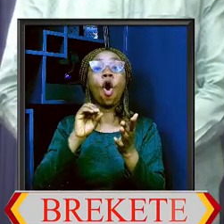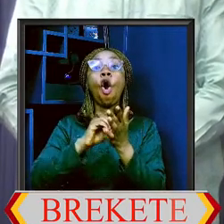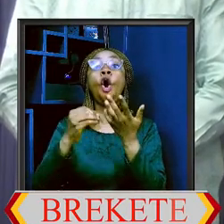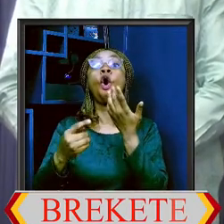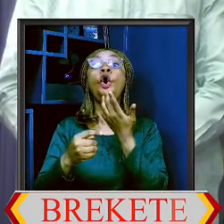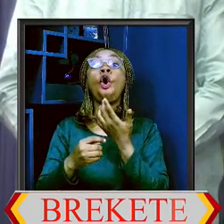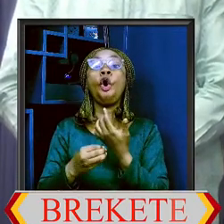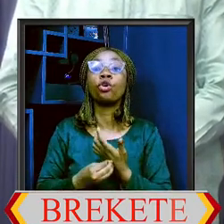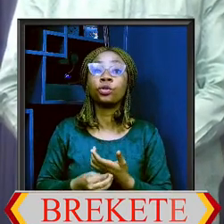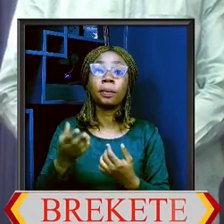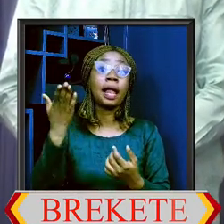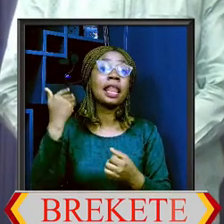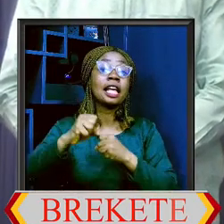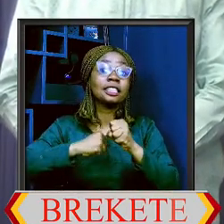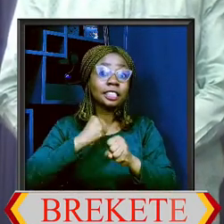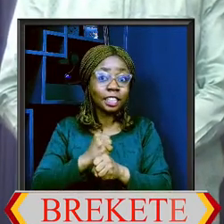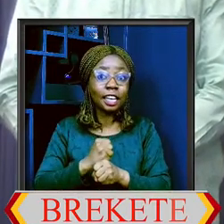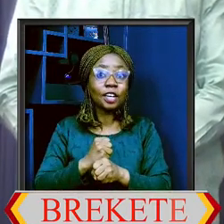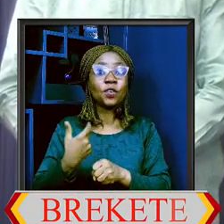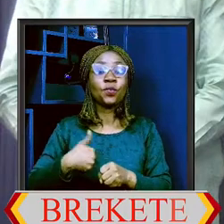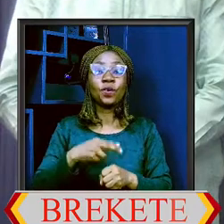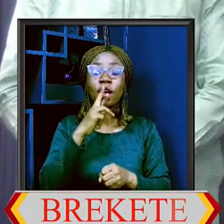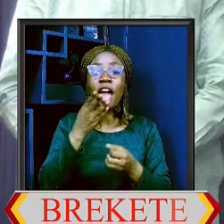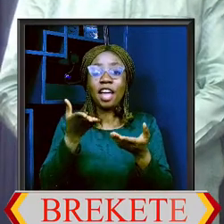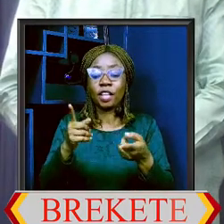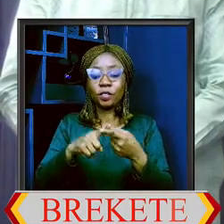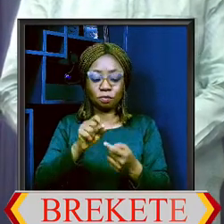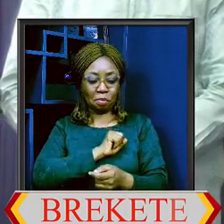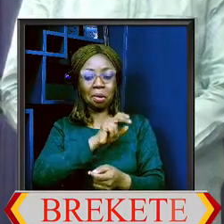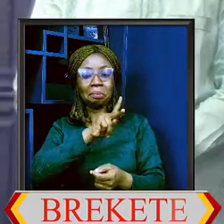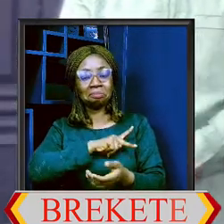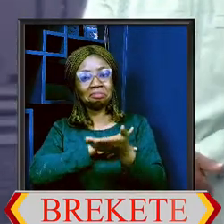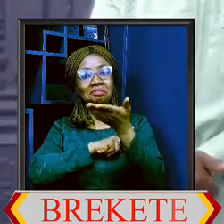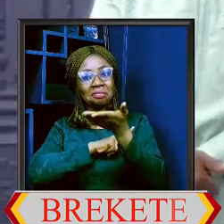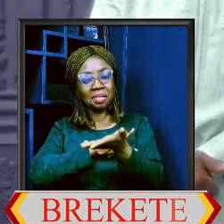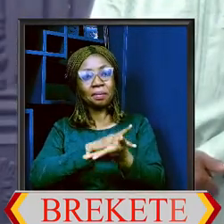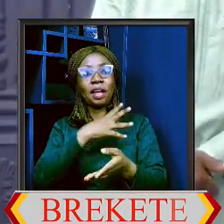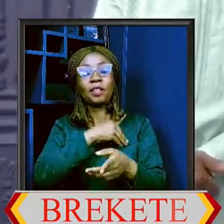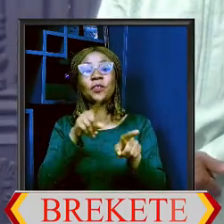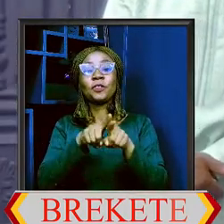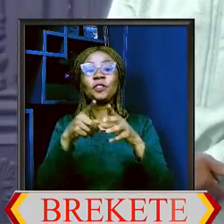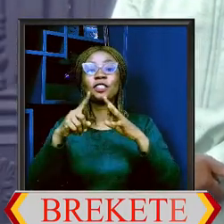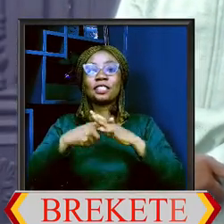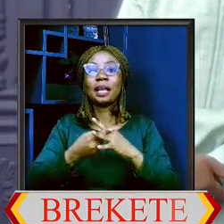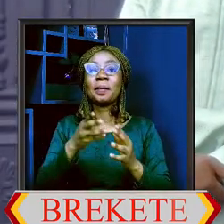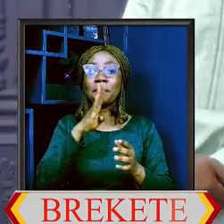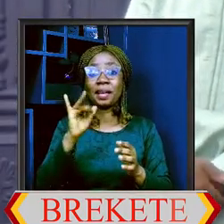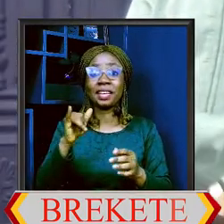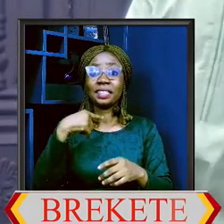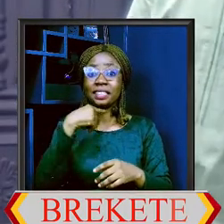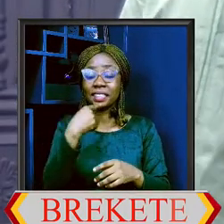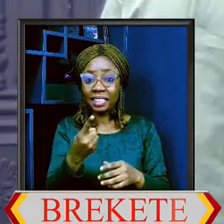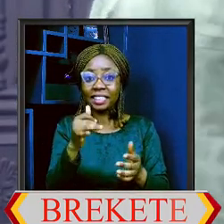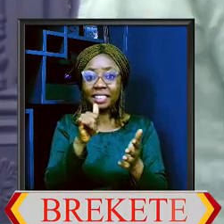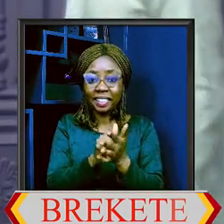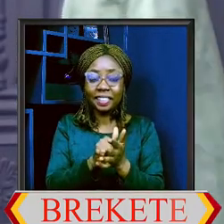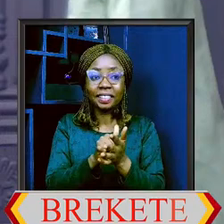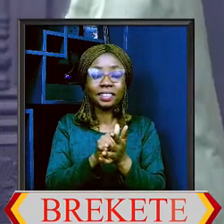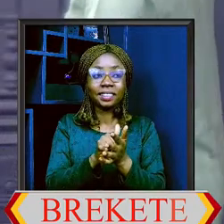October but last year we are here to appreciate him and let me also start by saying